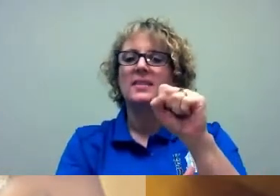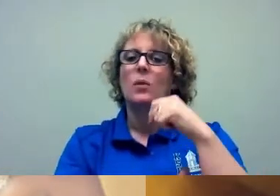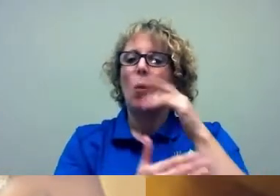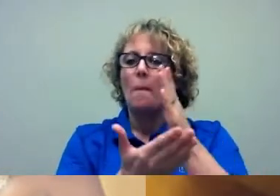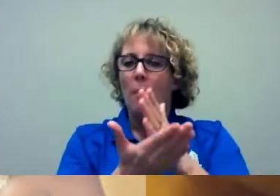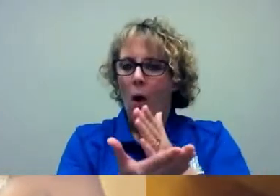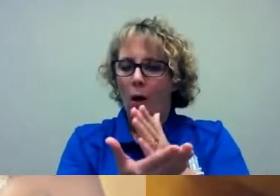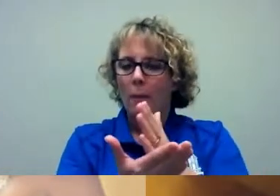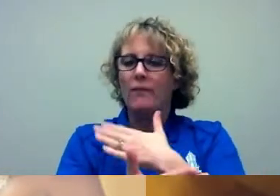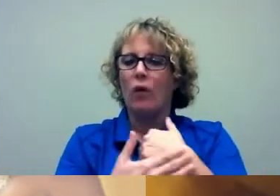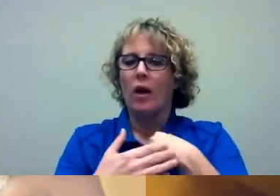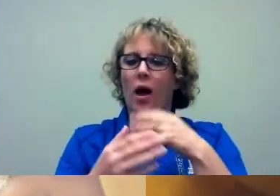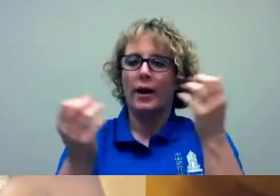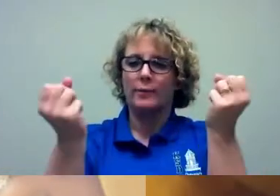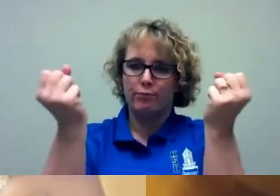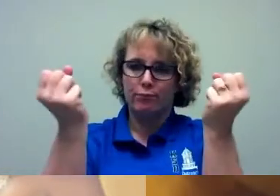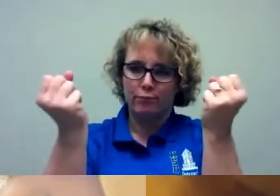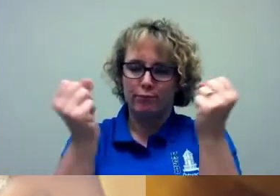peers.